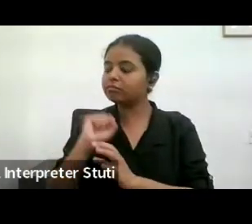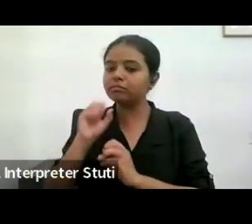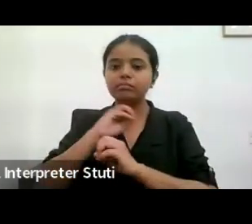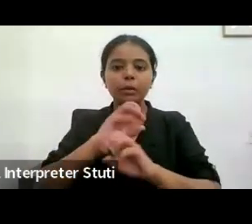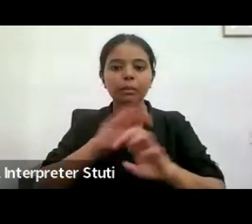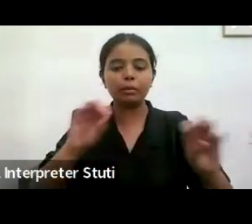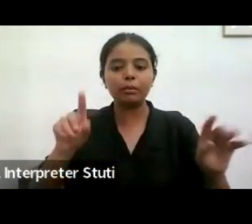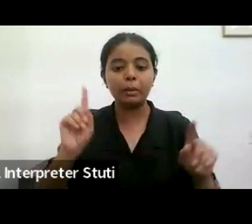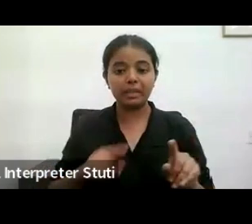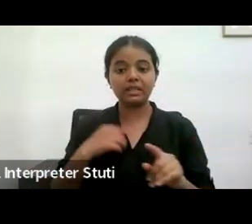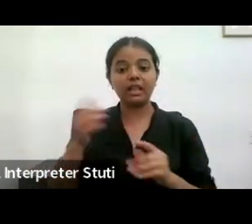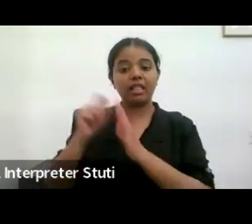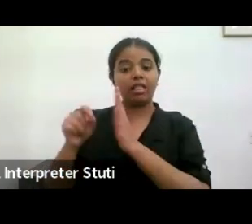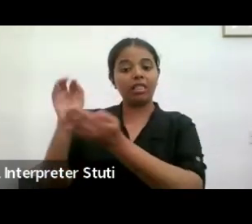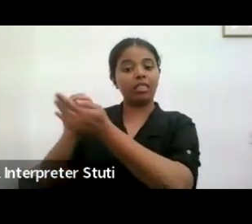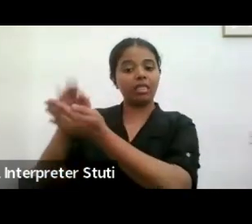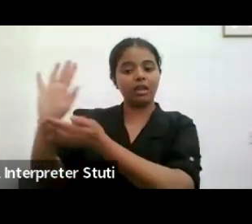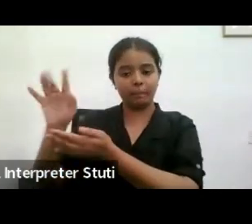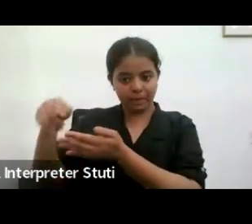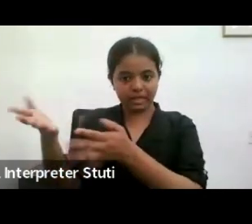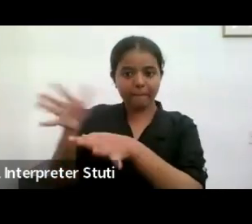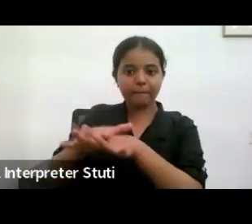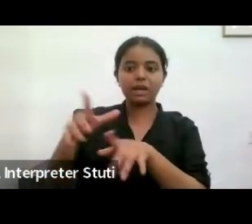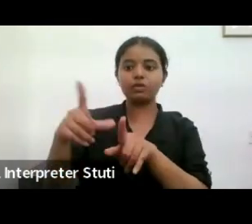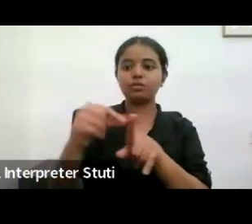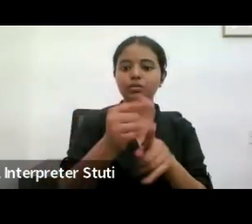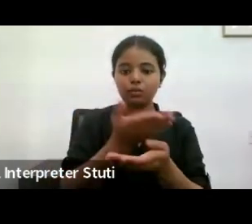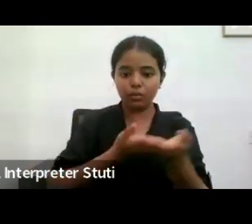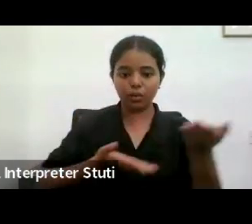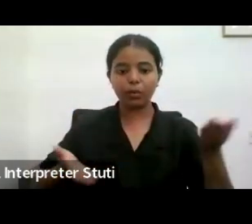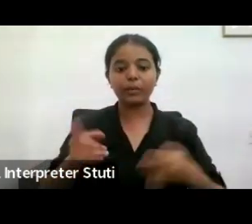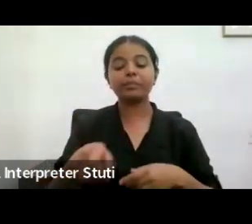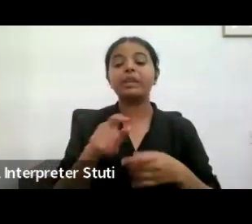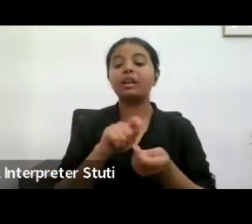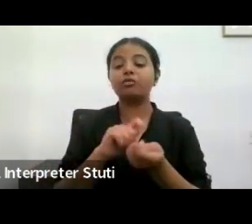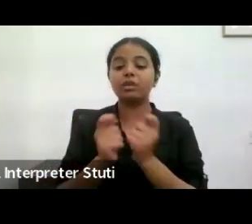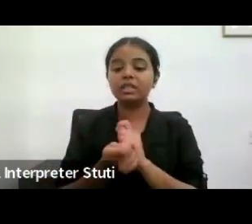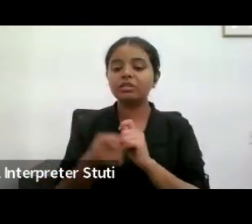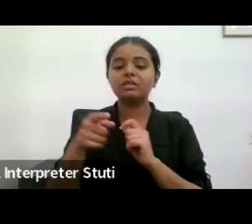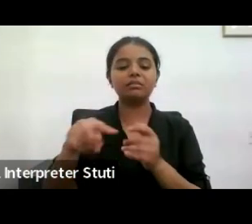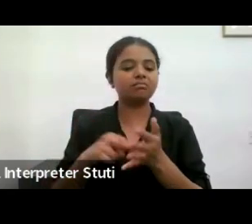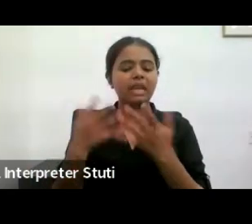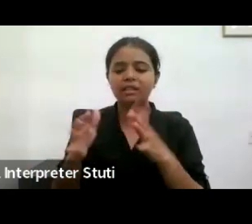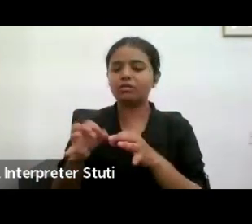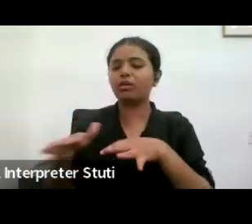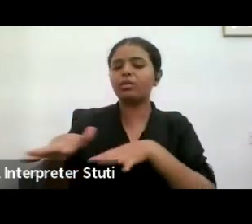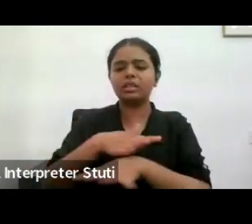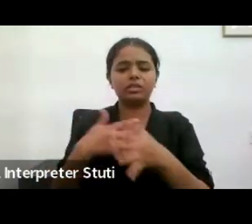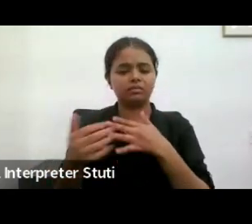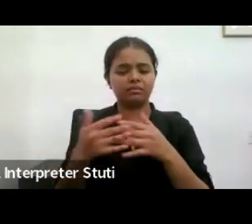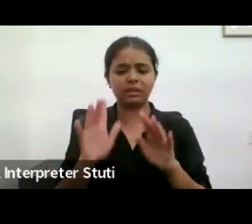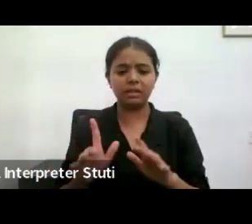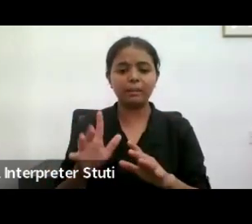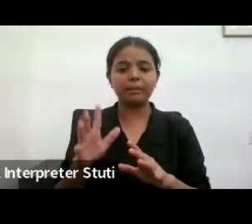implemented. So transition involves change at all levels of the organization, and it includes, but it's